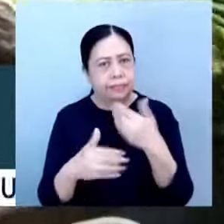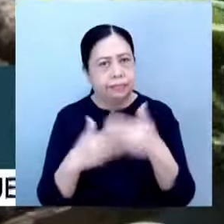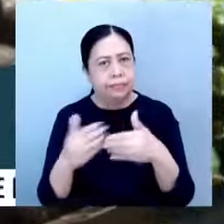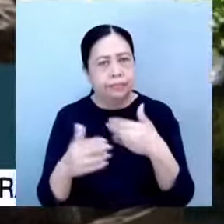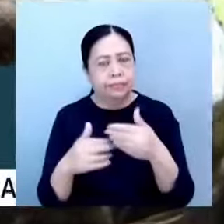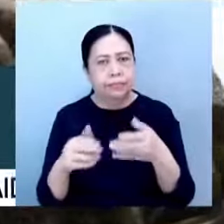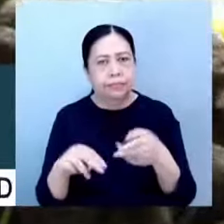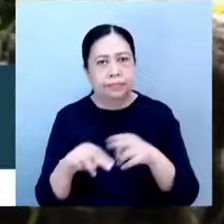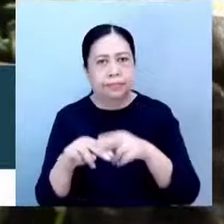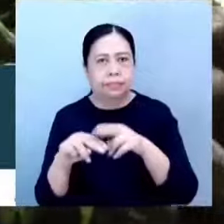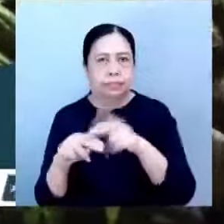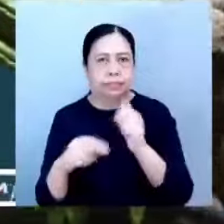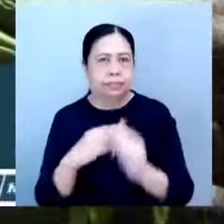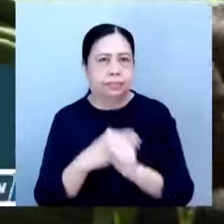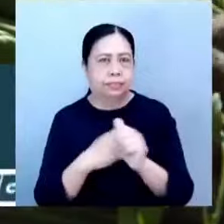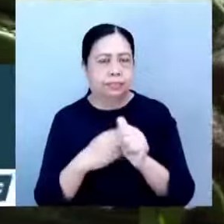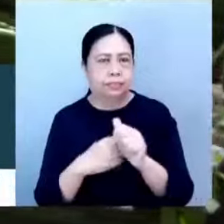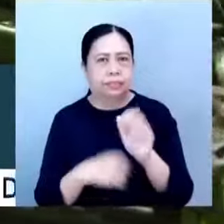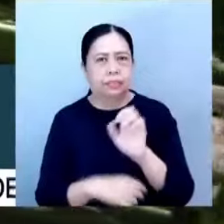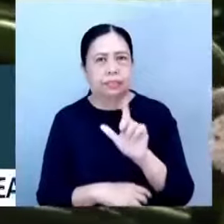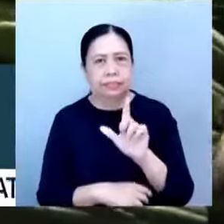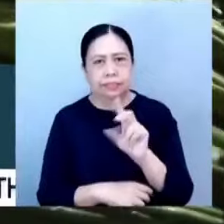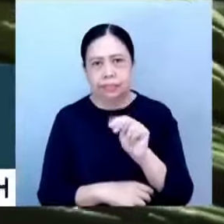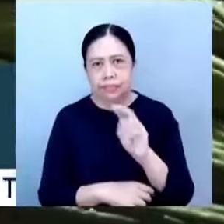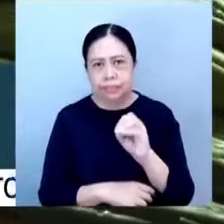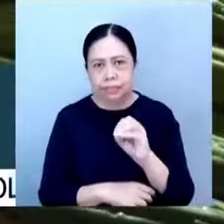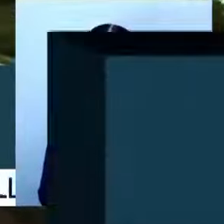due to threats of the El Nino phenomenon.